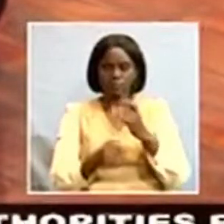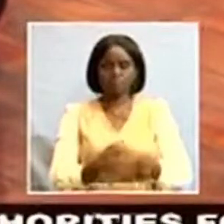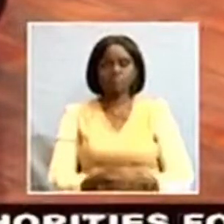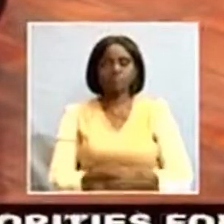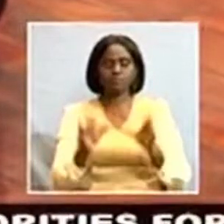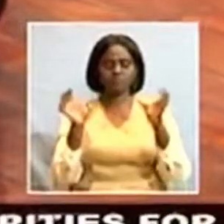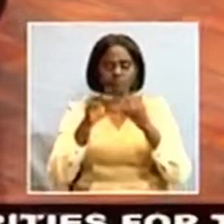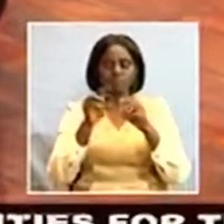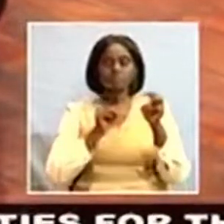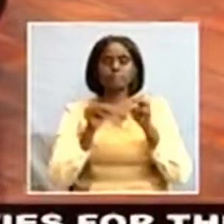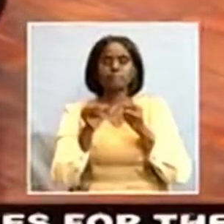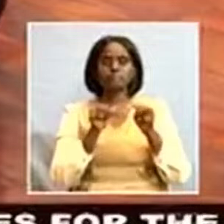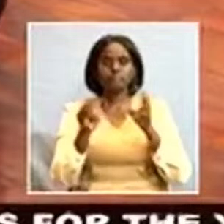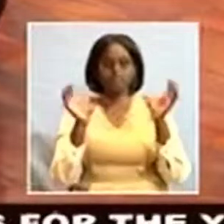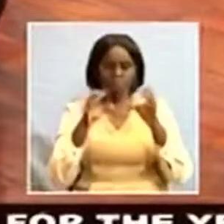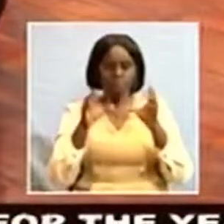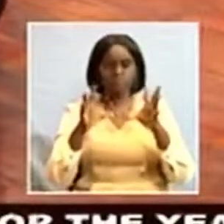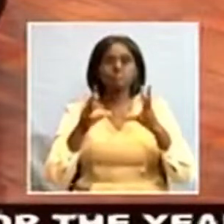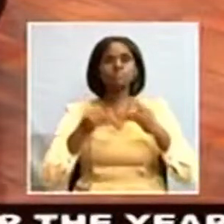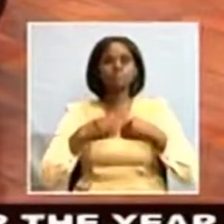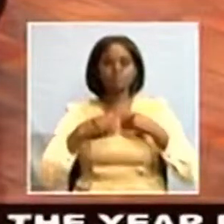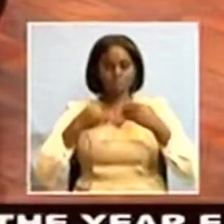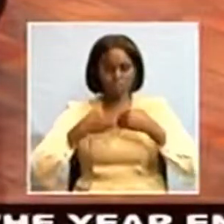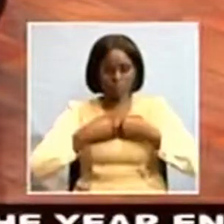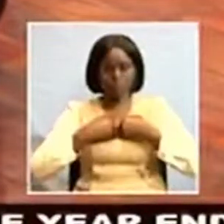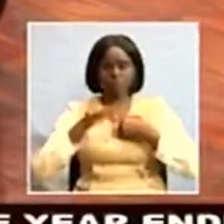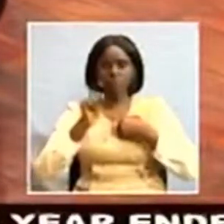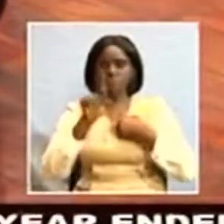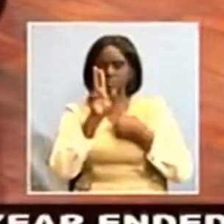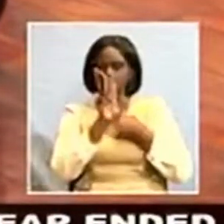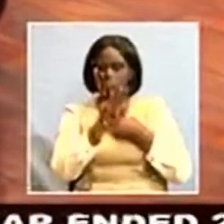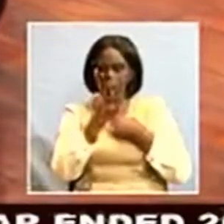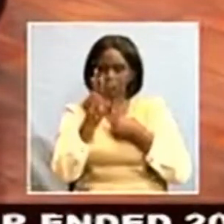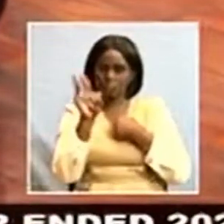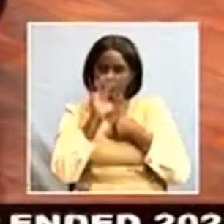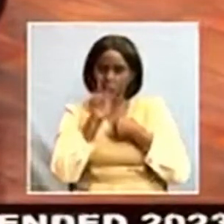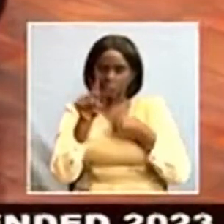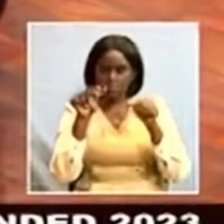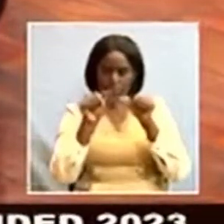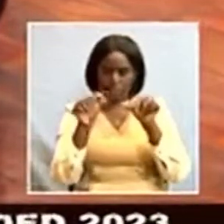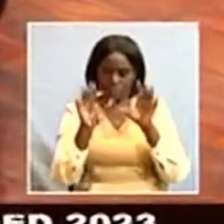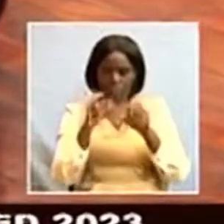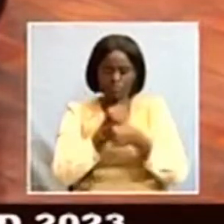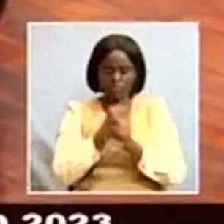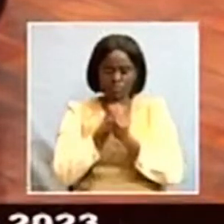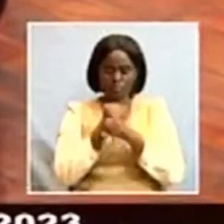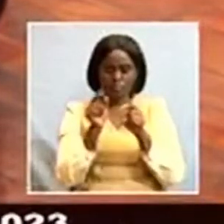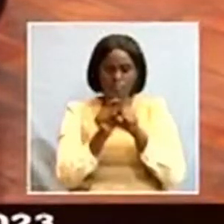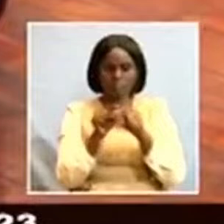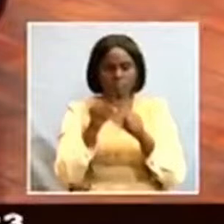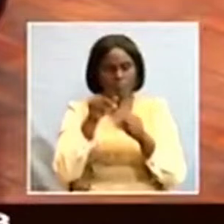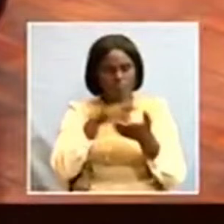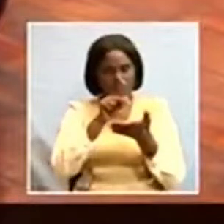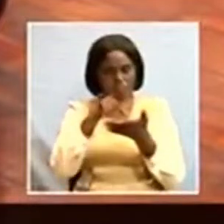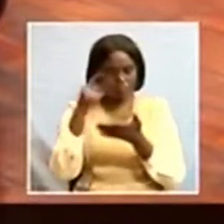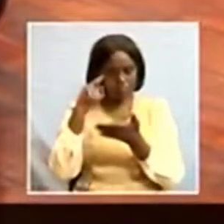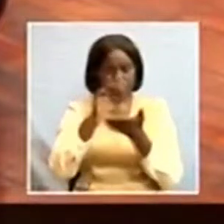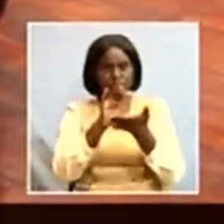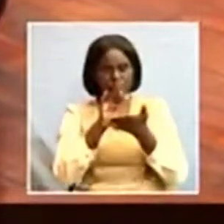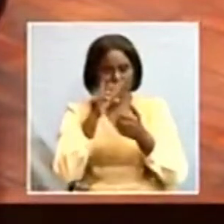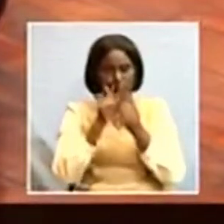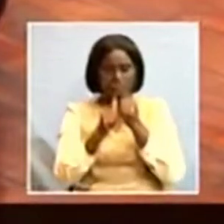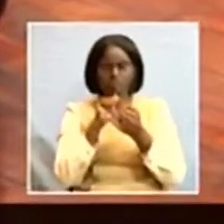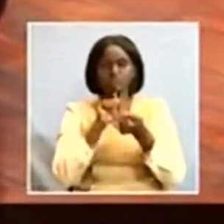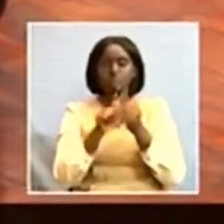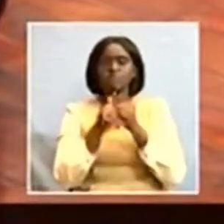The council acknowledges the observation made by the auditor on non-payment of the debt due to